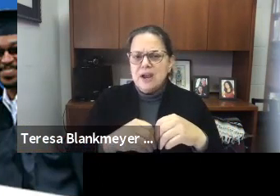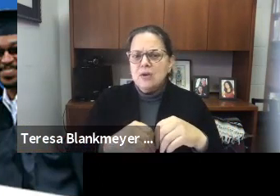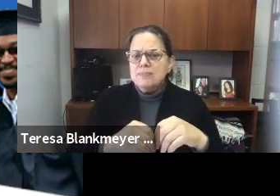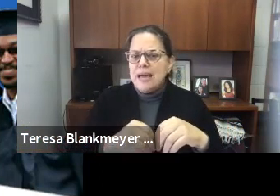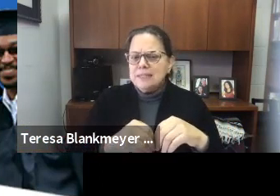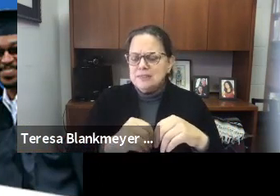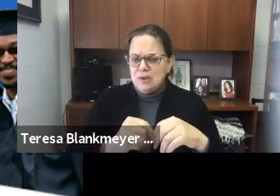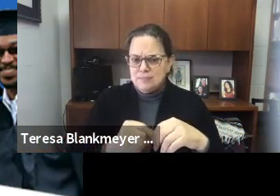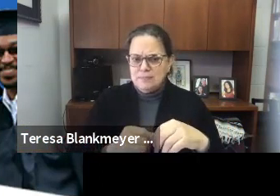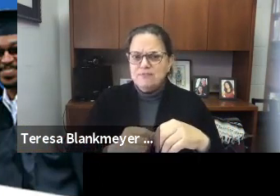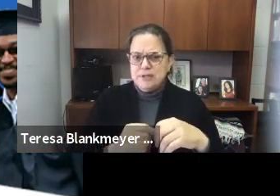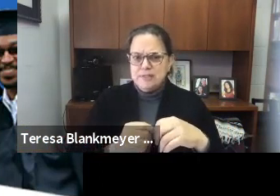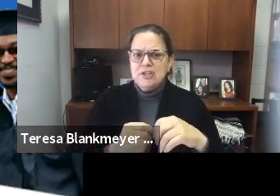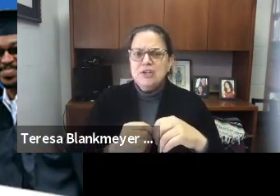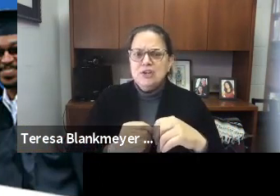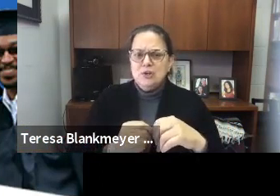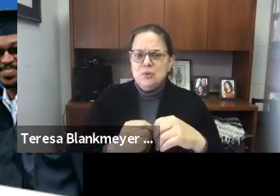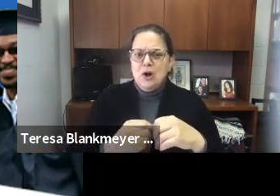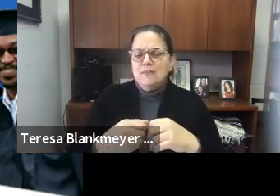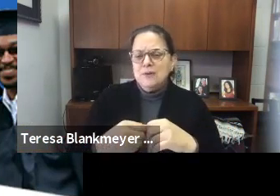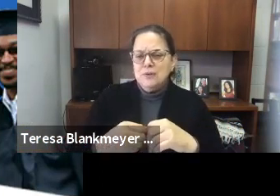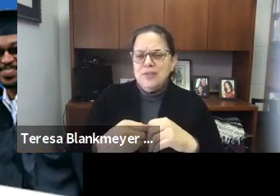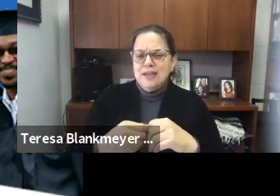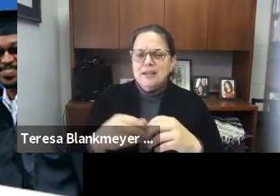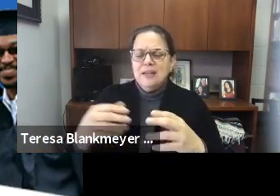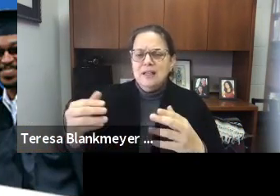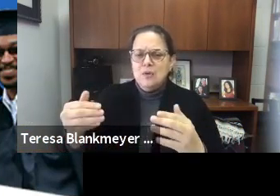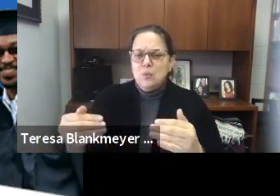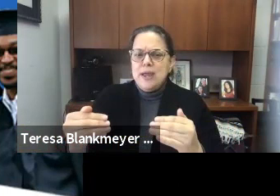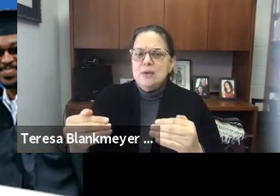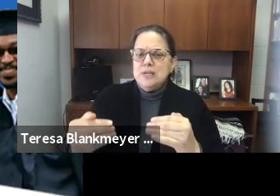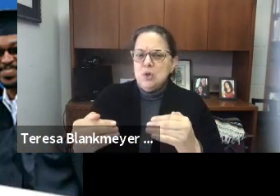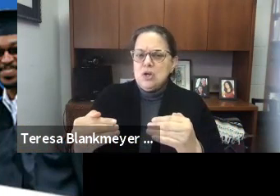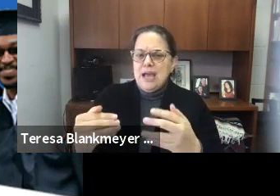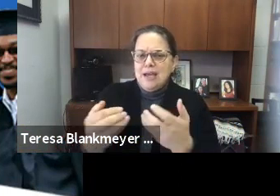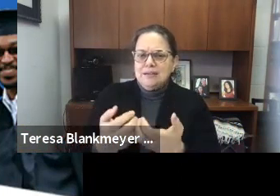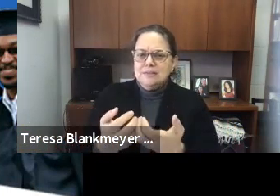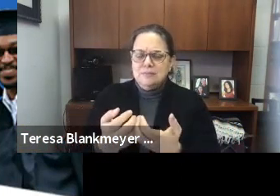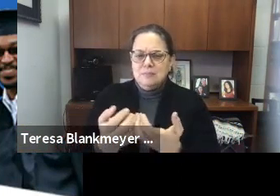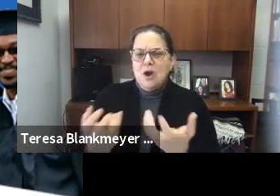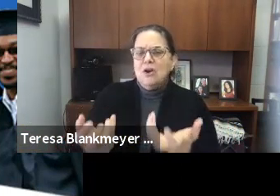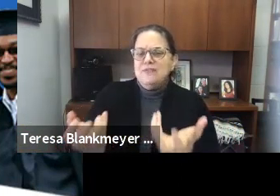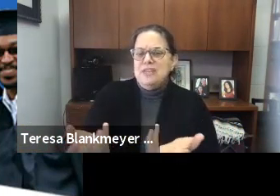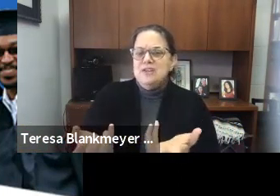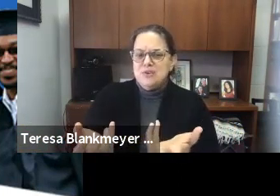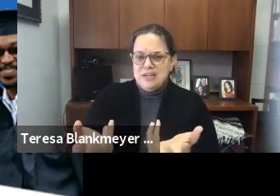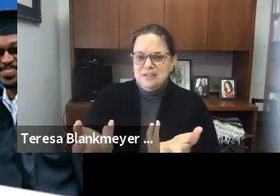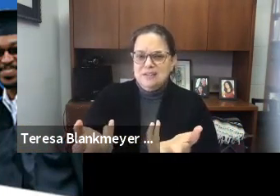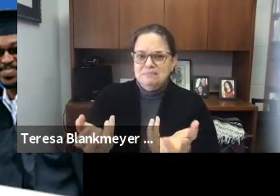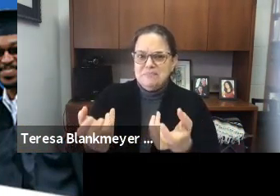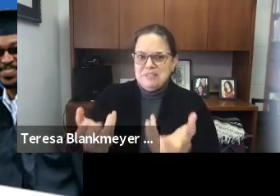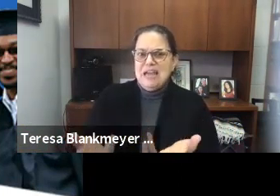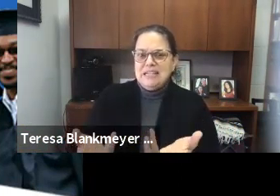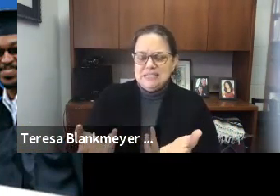of Carol Patton and Tom Humphreys, who offer that the way we look at hard of